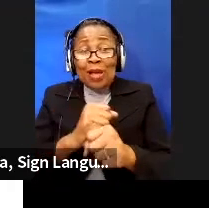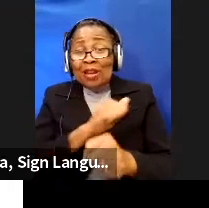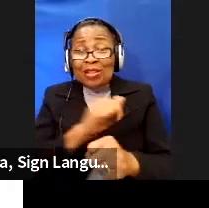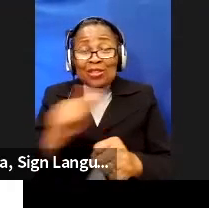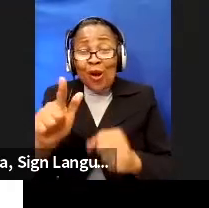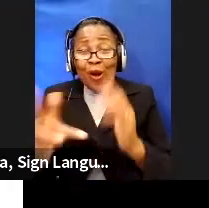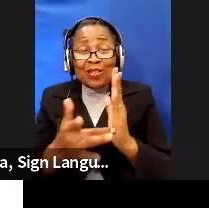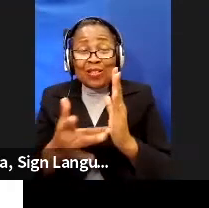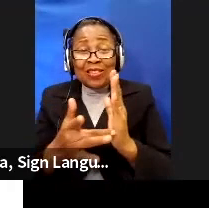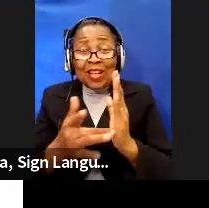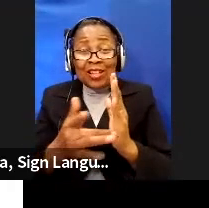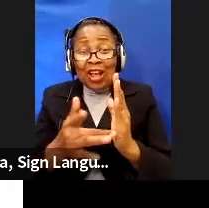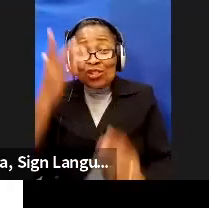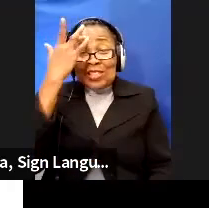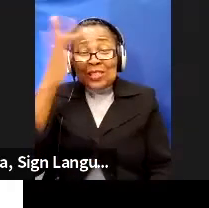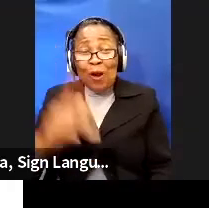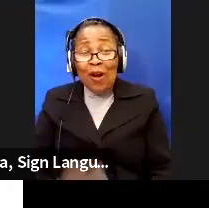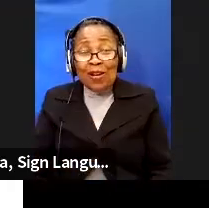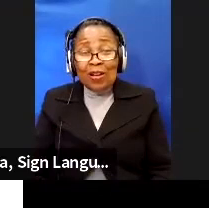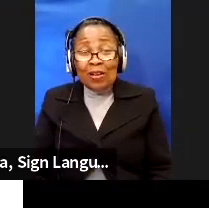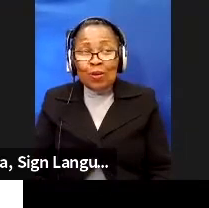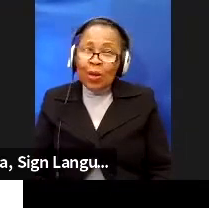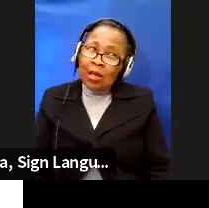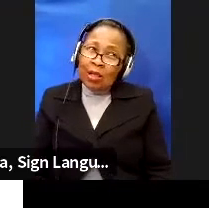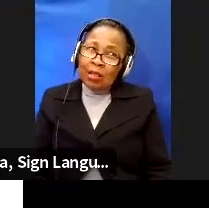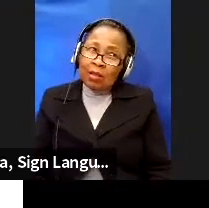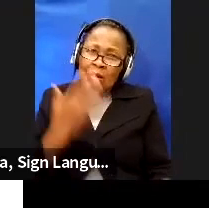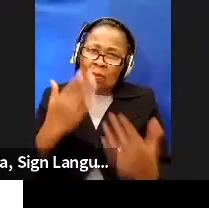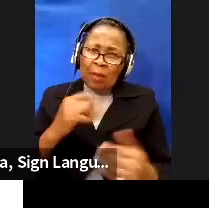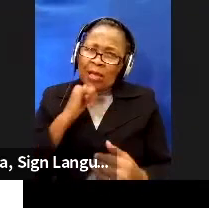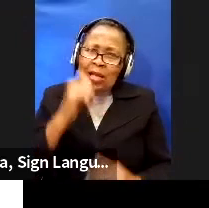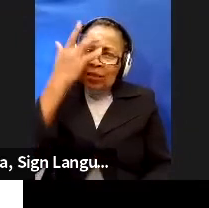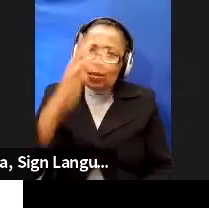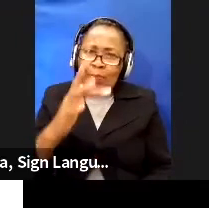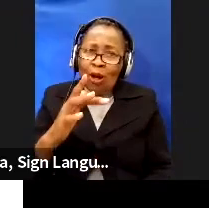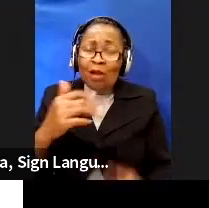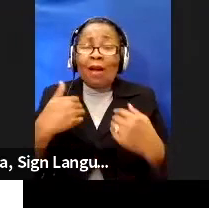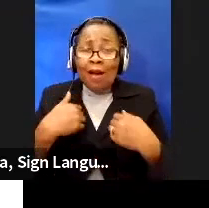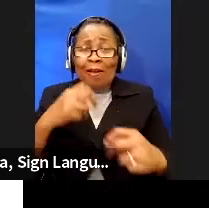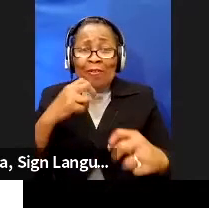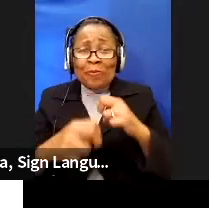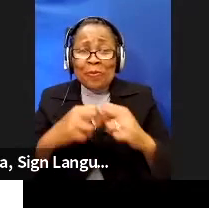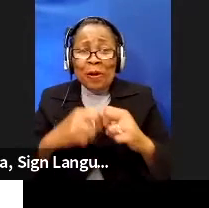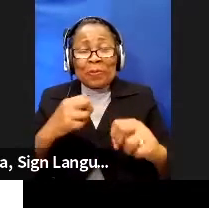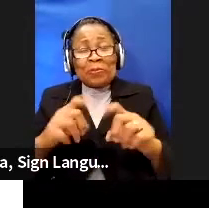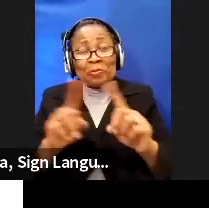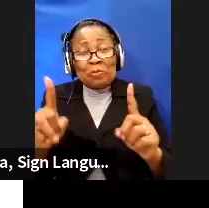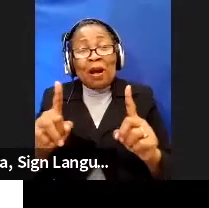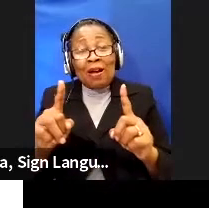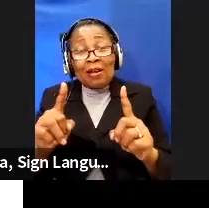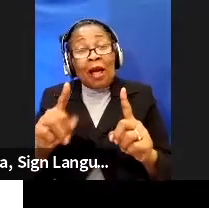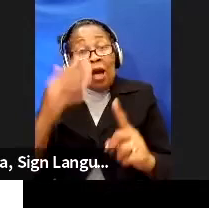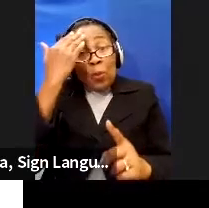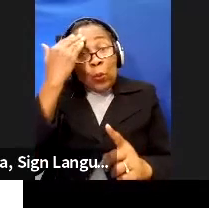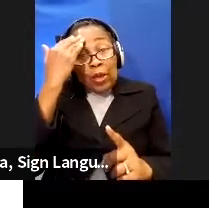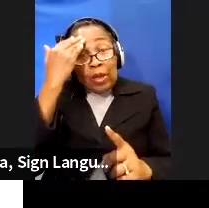technology smart. Well, maybe not smart. I do have trouble still with technology, but I'm technology aware. And